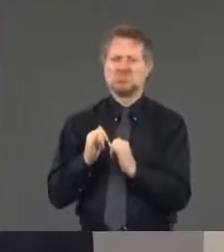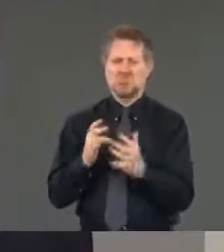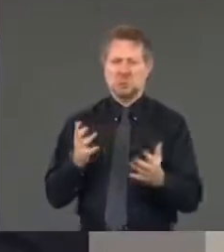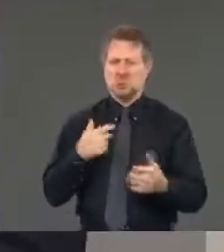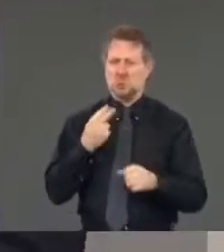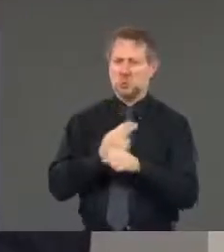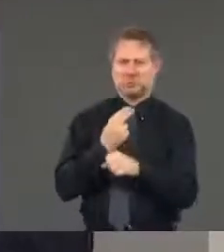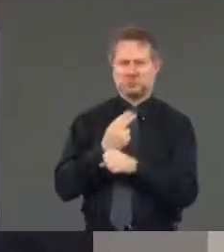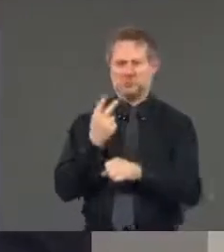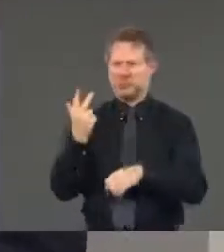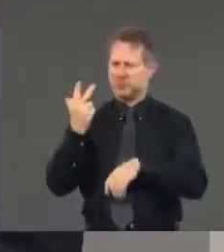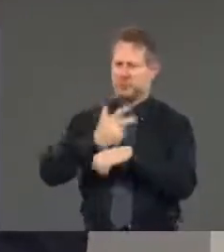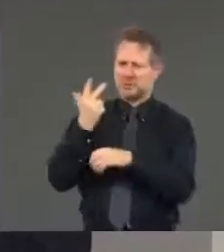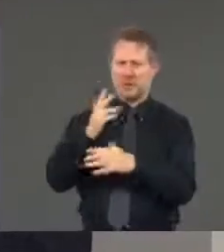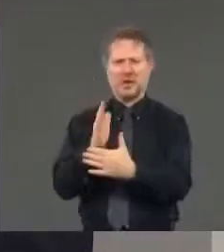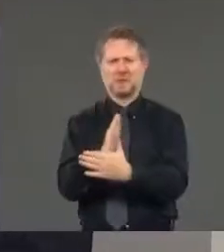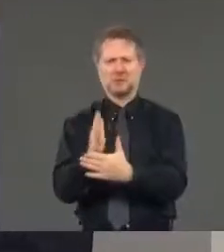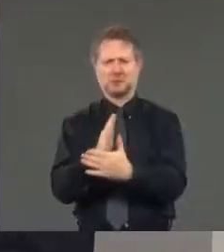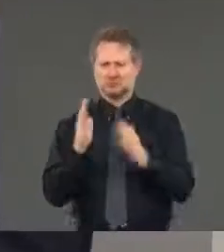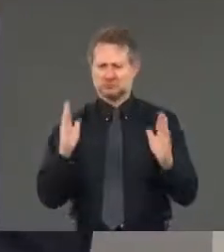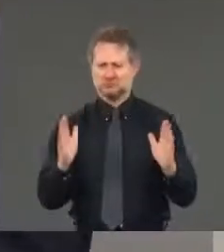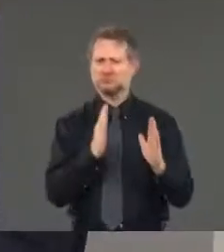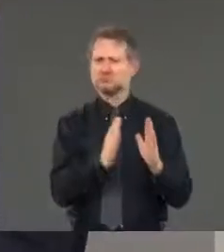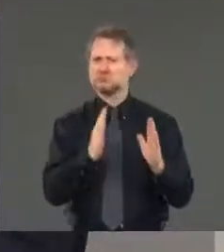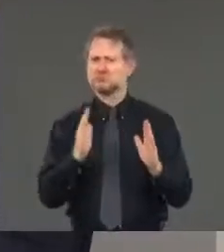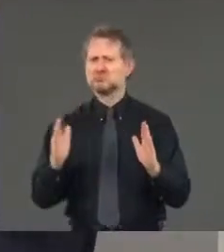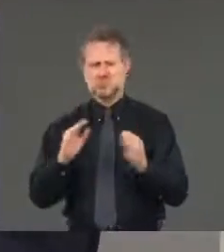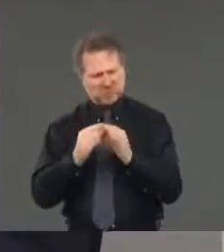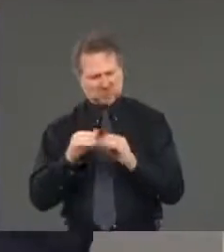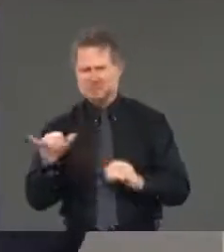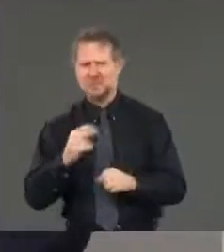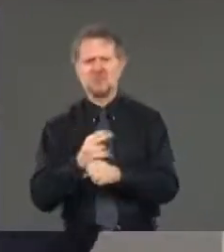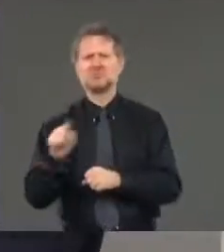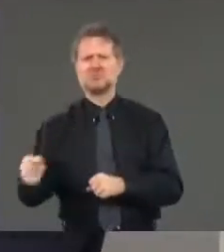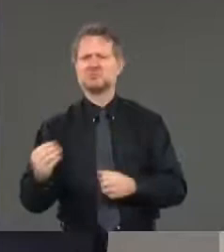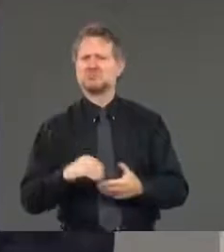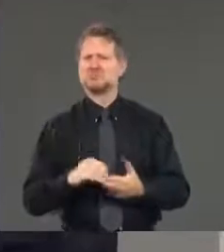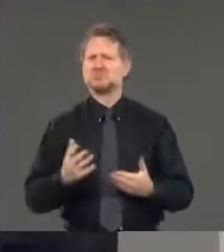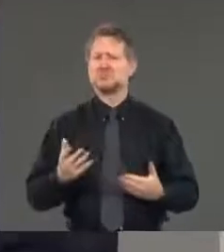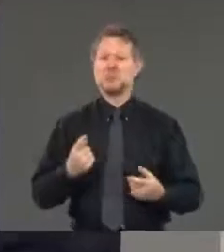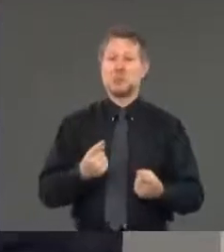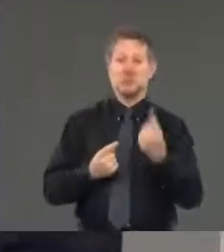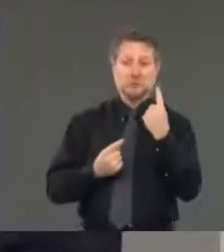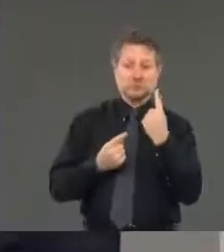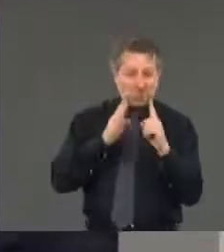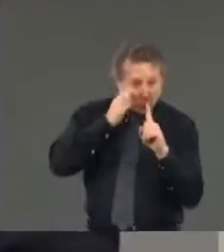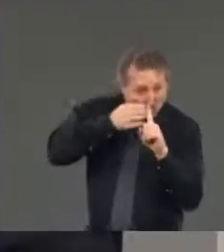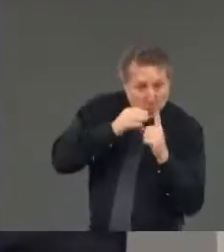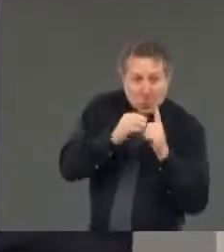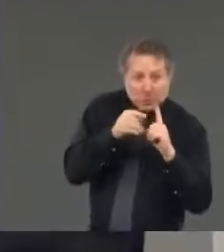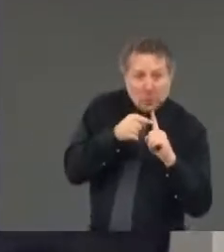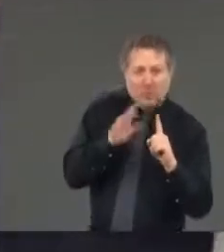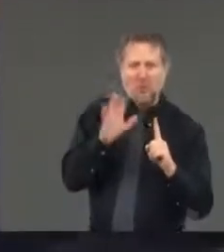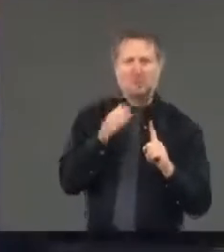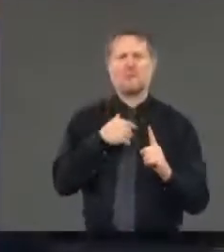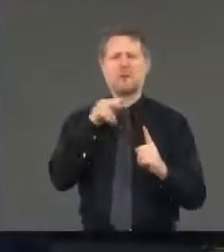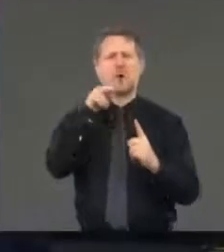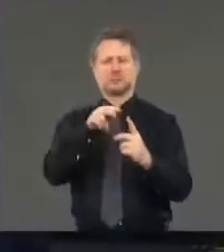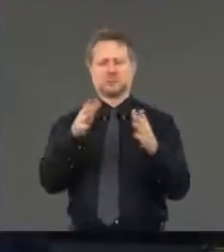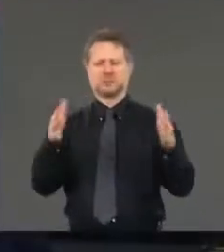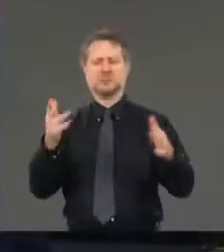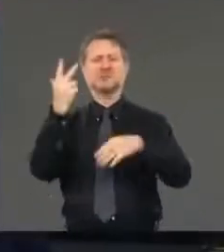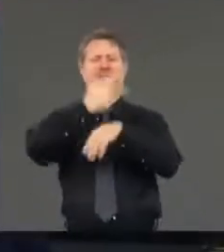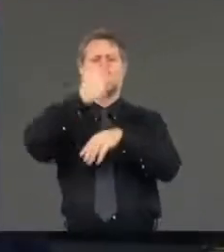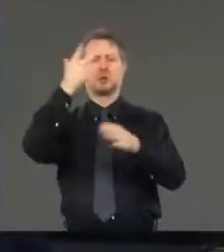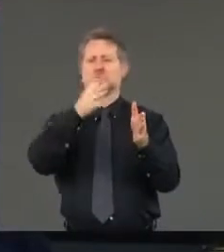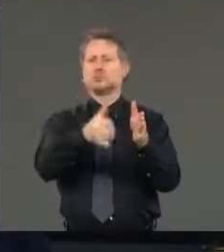average, where they're also starting to look at it that way, because you don't want one day to throw everything off because it may not be reflective of the overall trend. What the mayor said